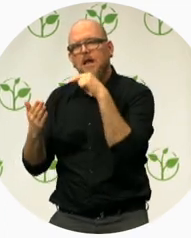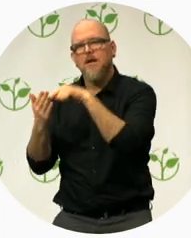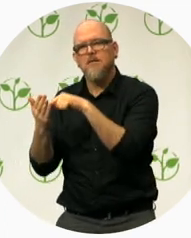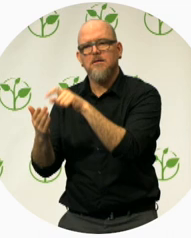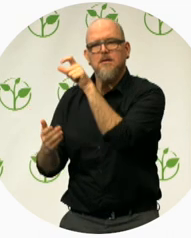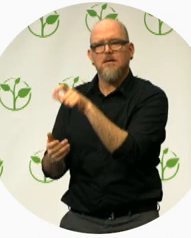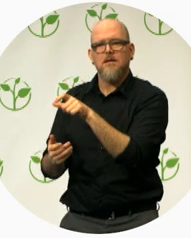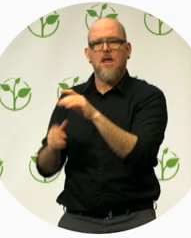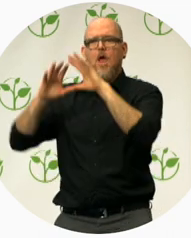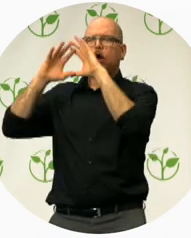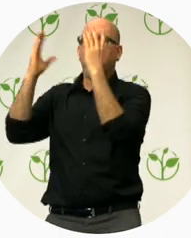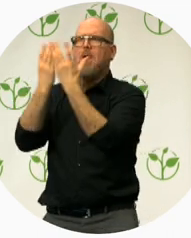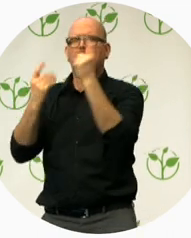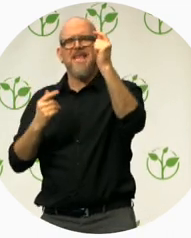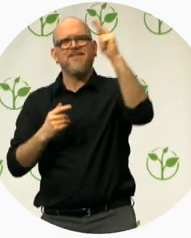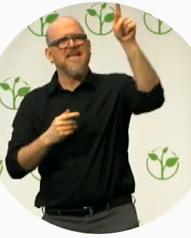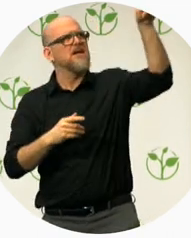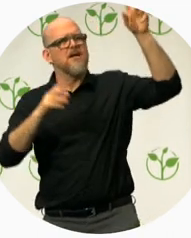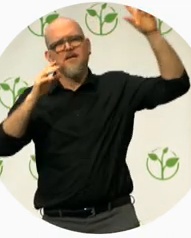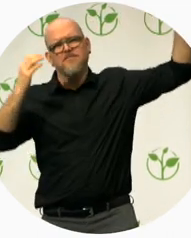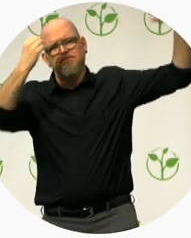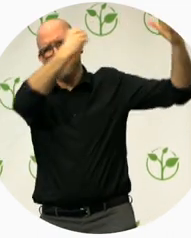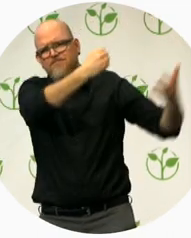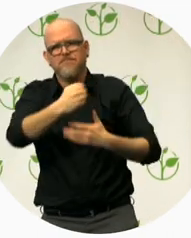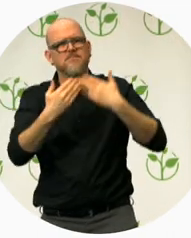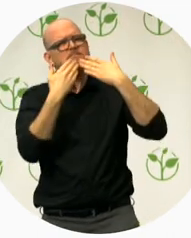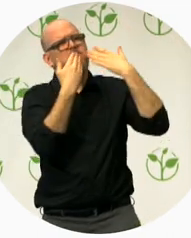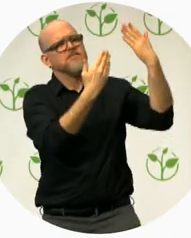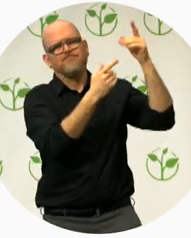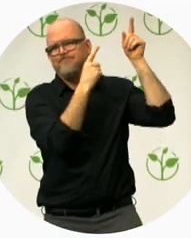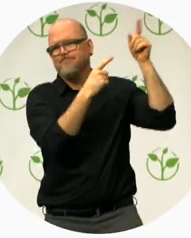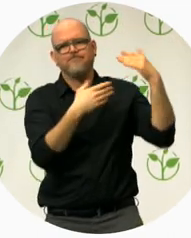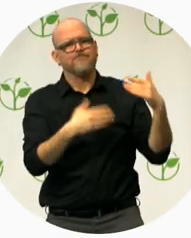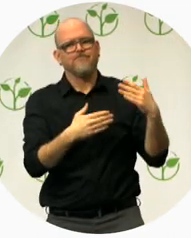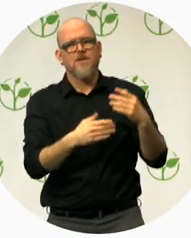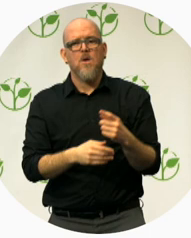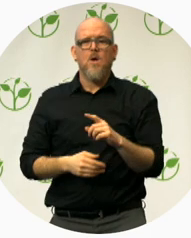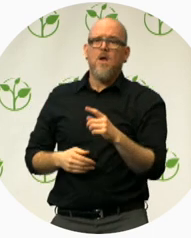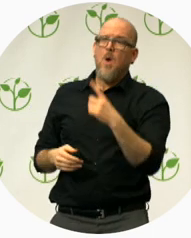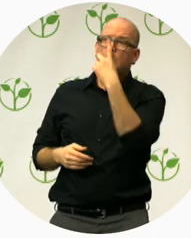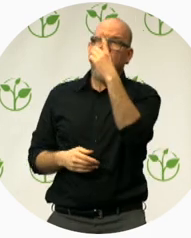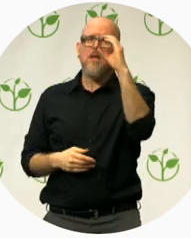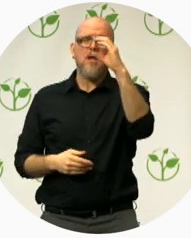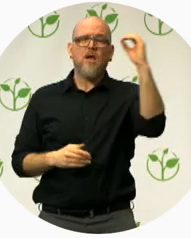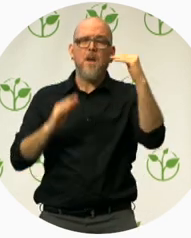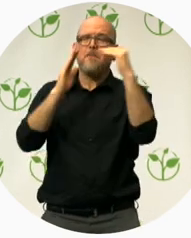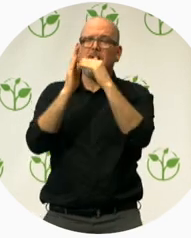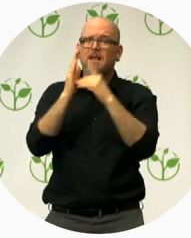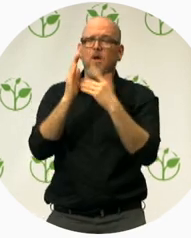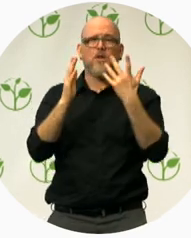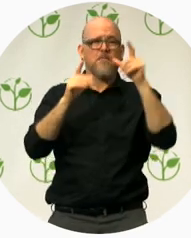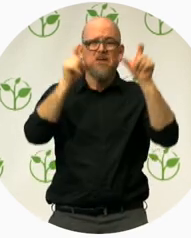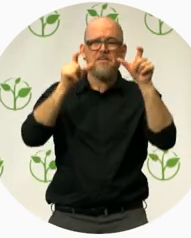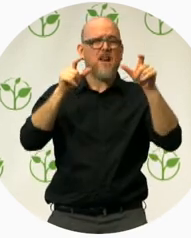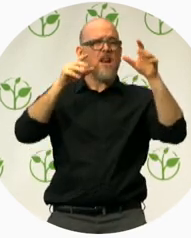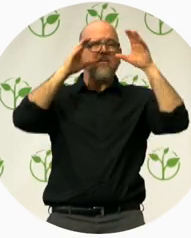reaches 100 million people per day and who allowed me to have this great experience. And thank you,